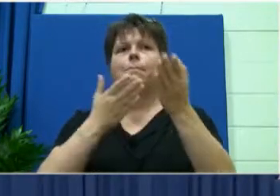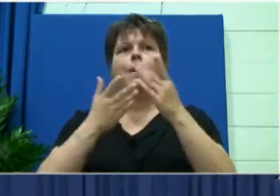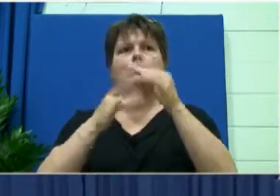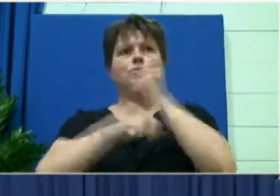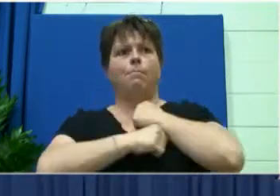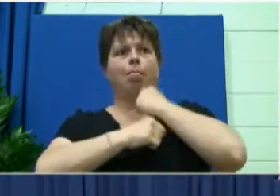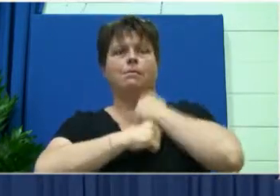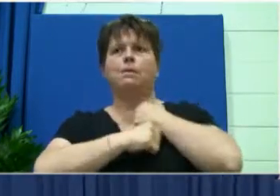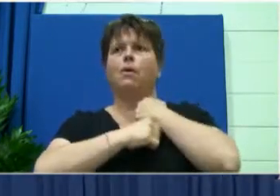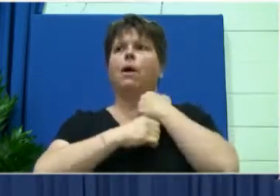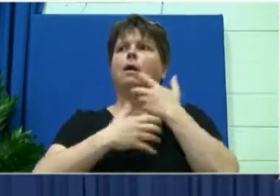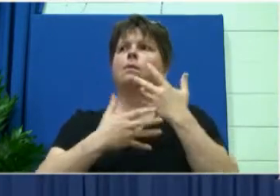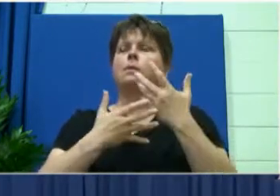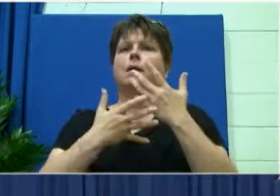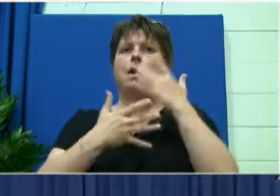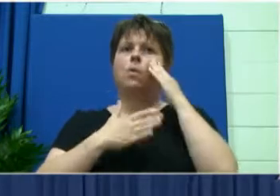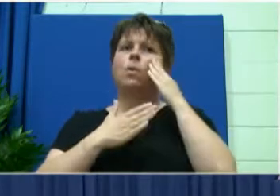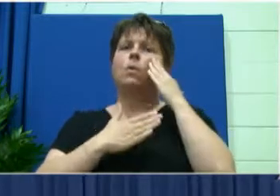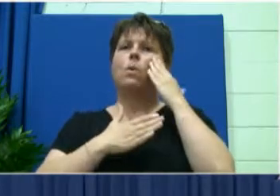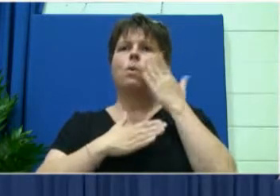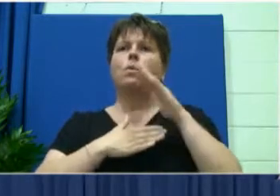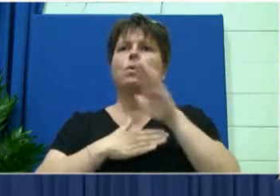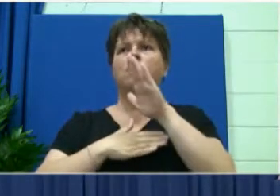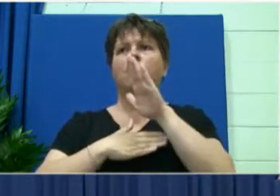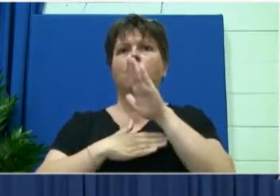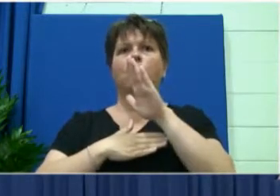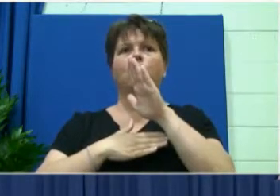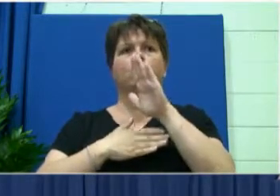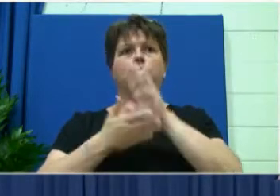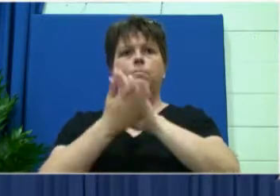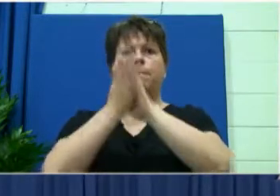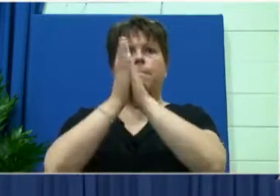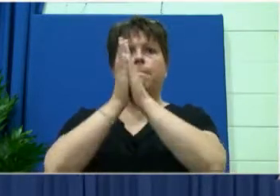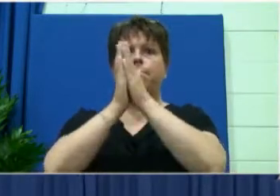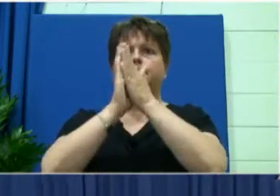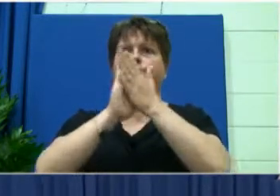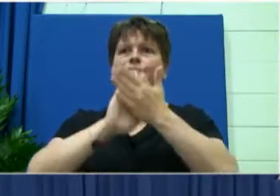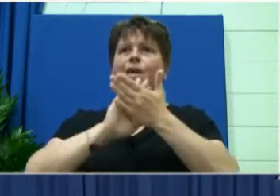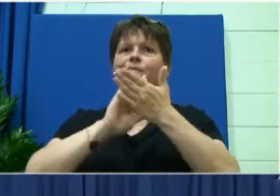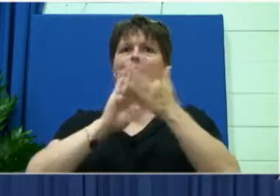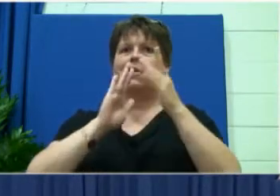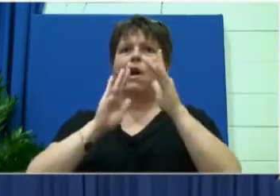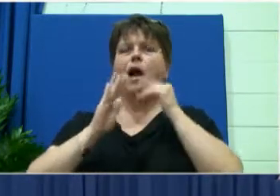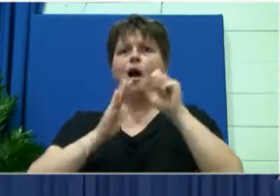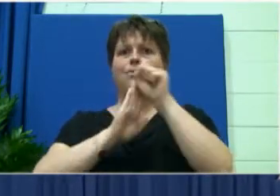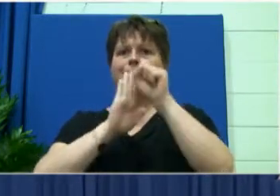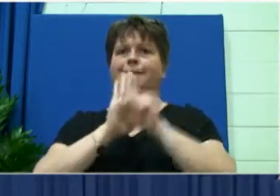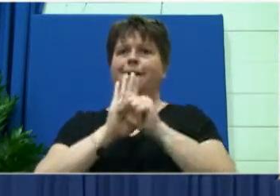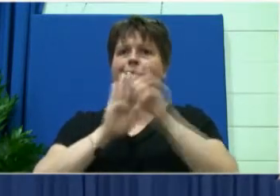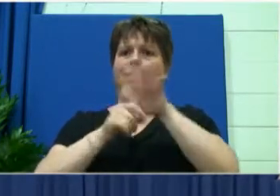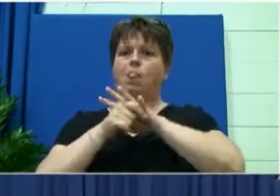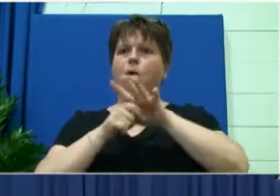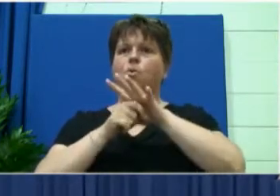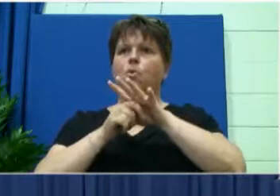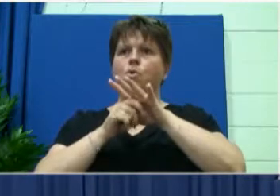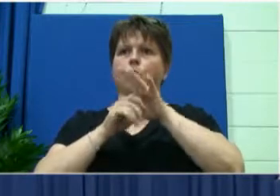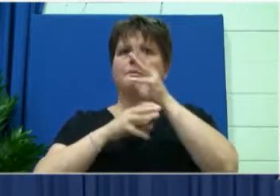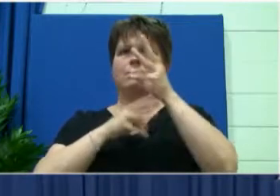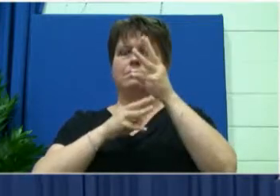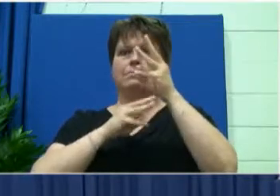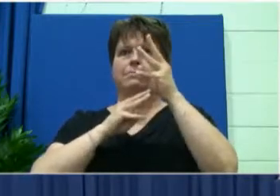to the military. And we know that they're going to transform our local communities, our state, our country, and our